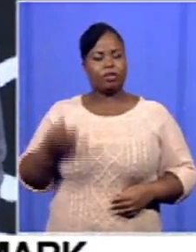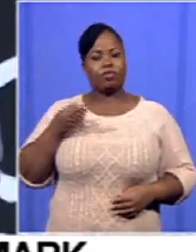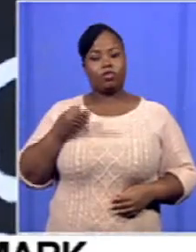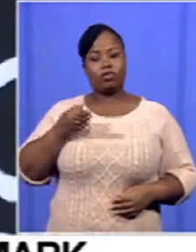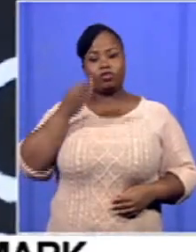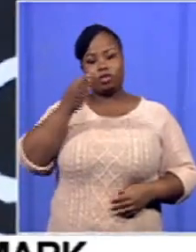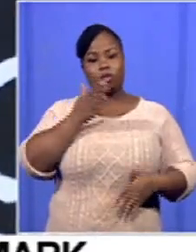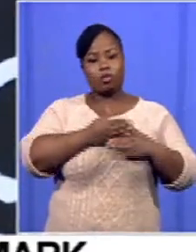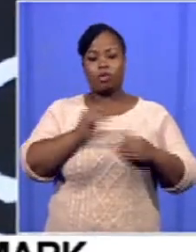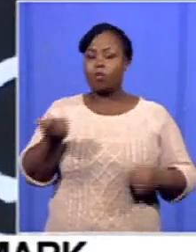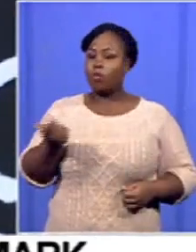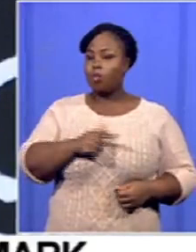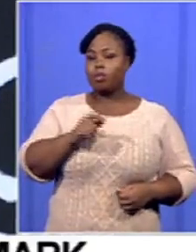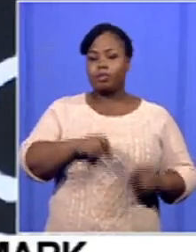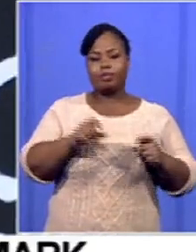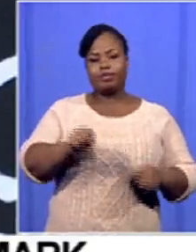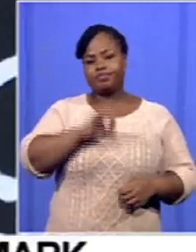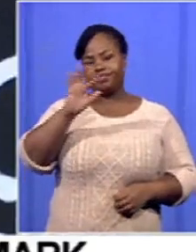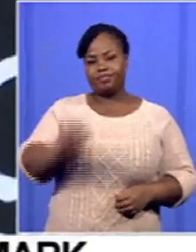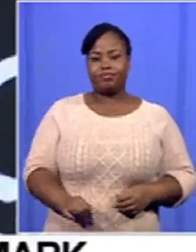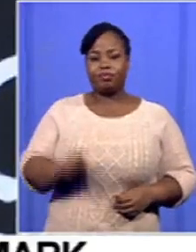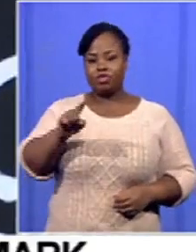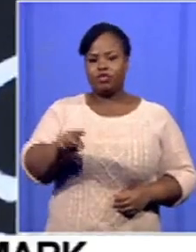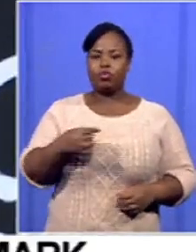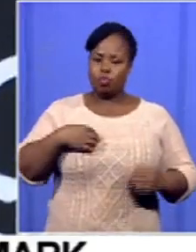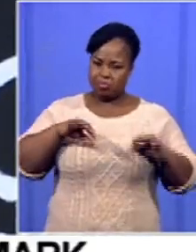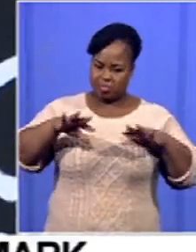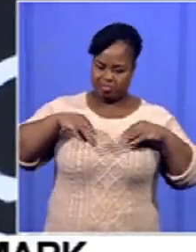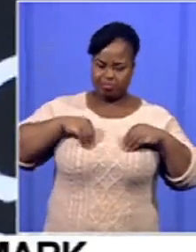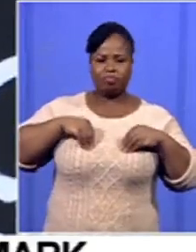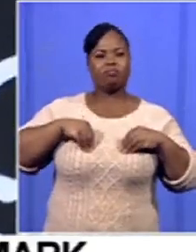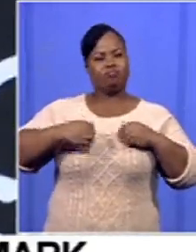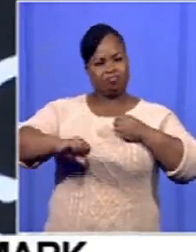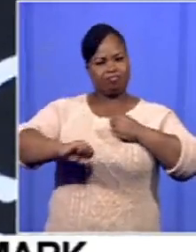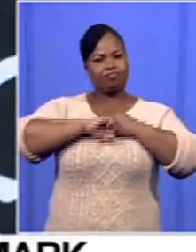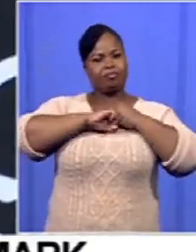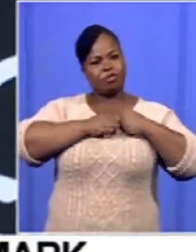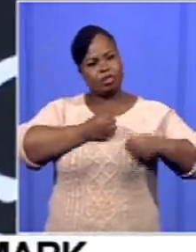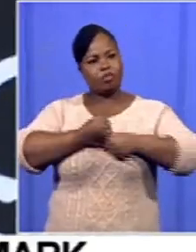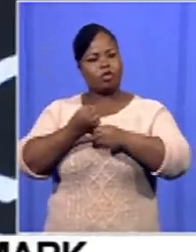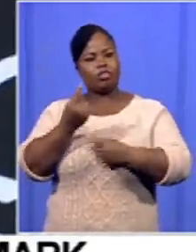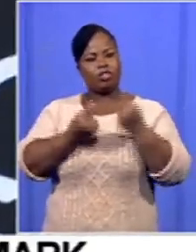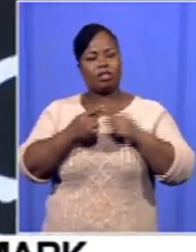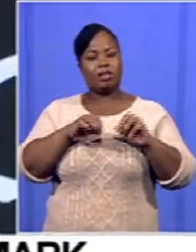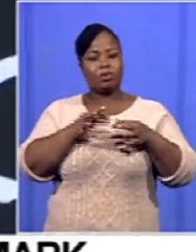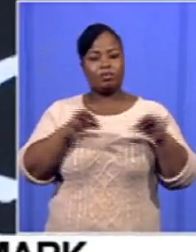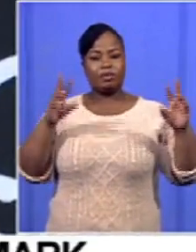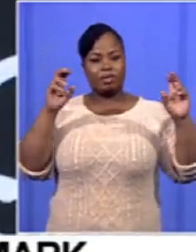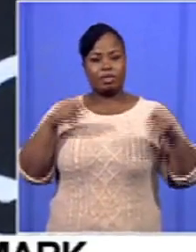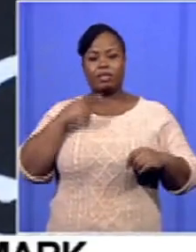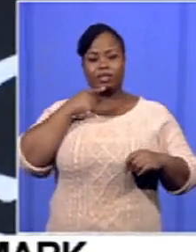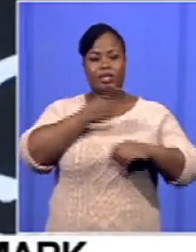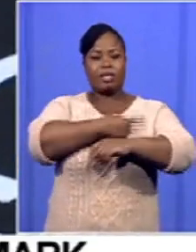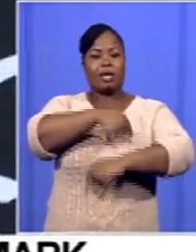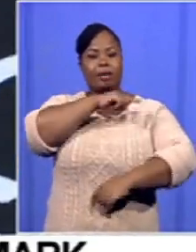that works for all South Africans. If you are with me, we will rally together under the slogan that says,